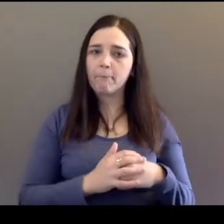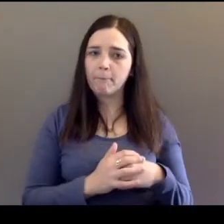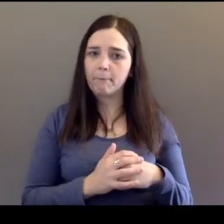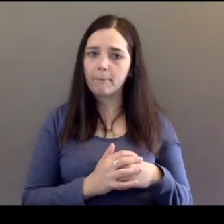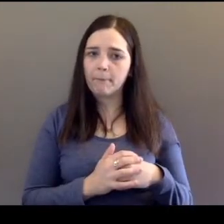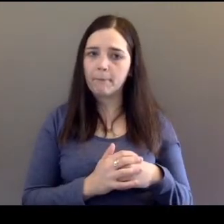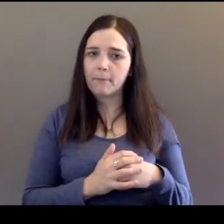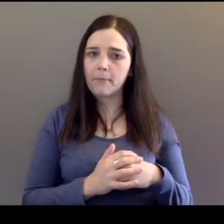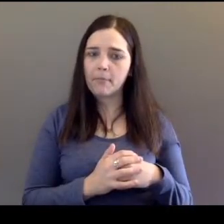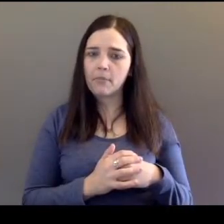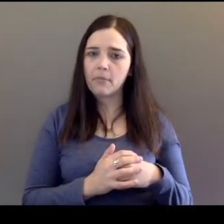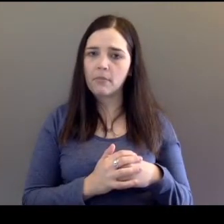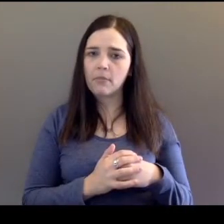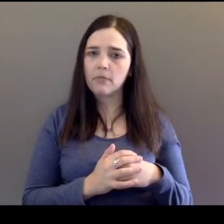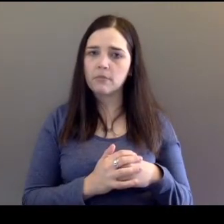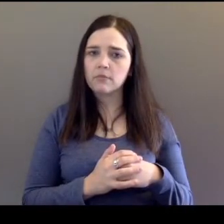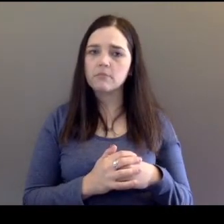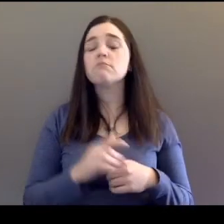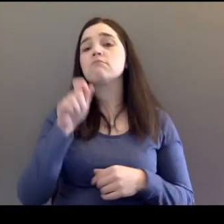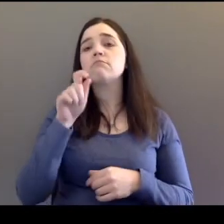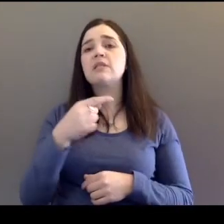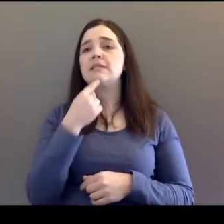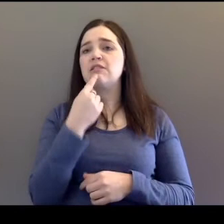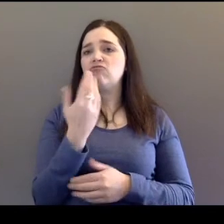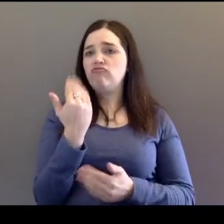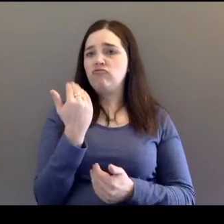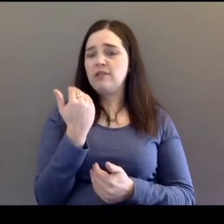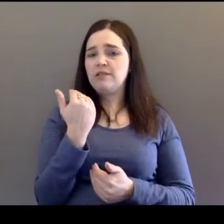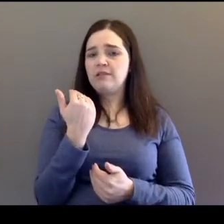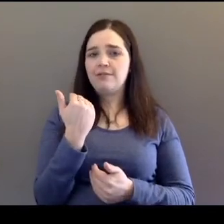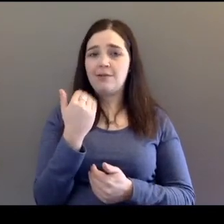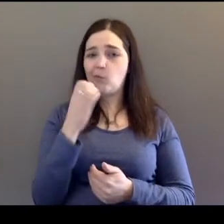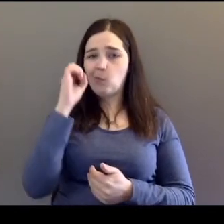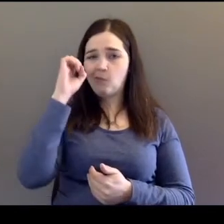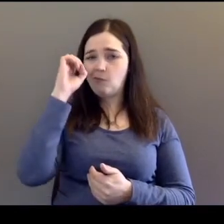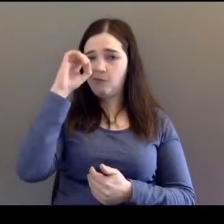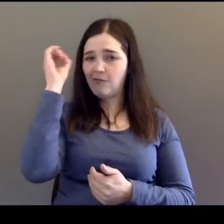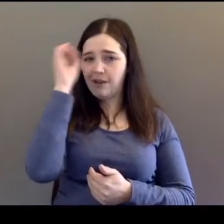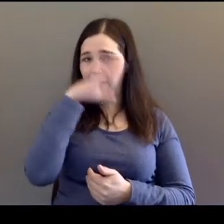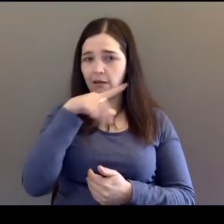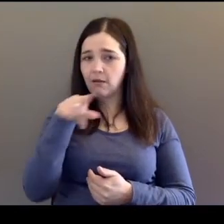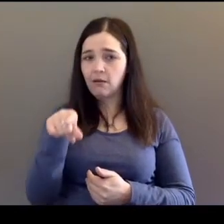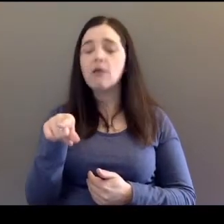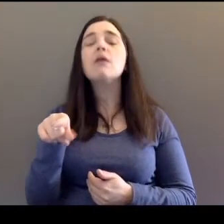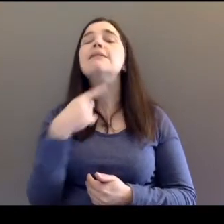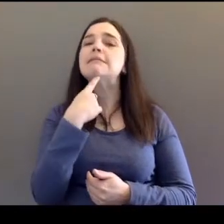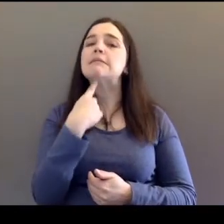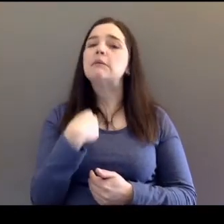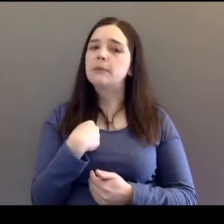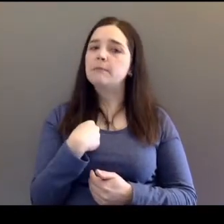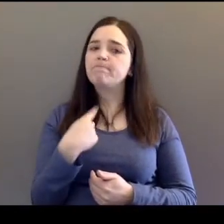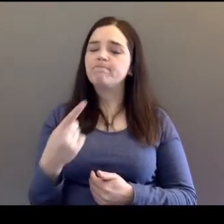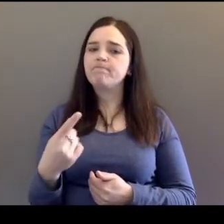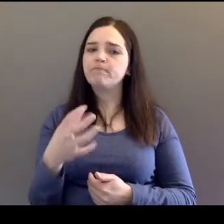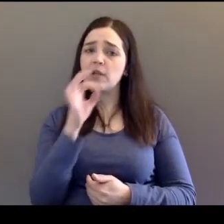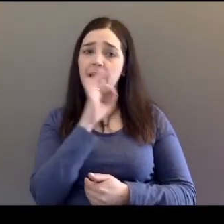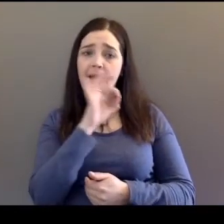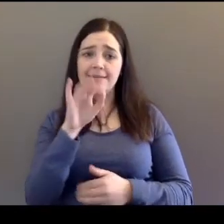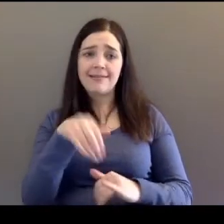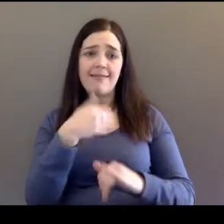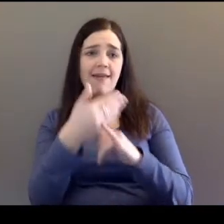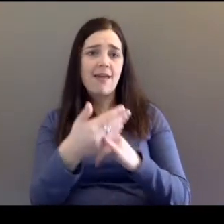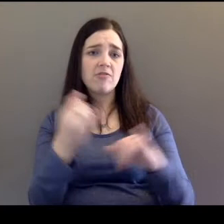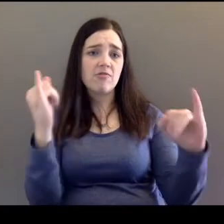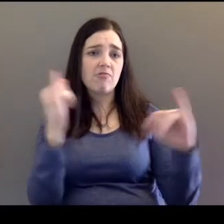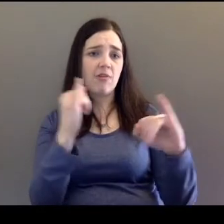Someone said to me the other day, words that I won't forget in a hurry, he said this, you will be asked at the end of this crisis